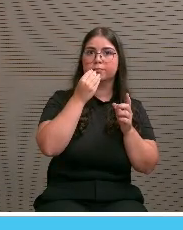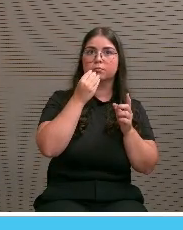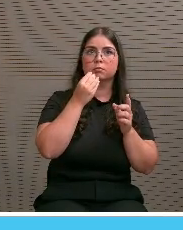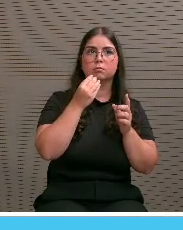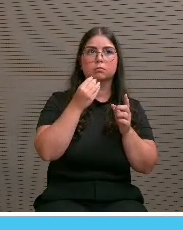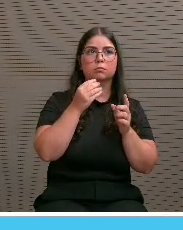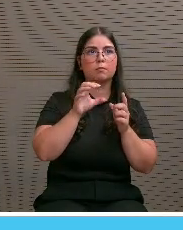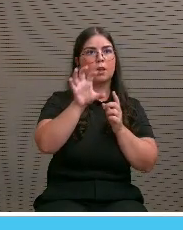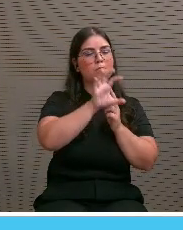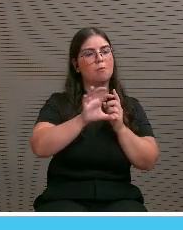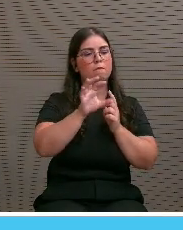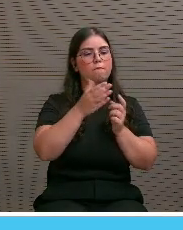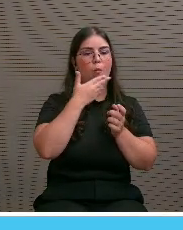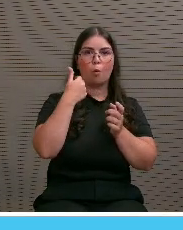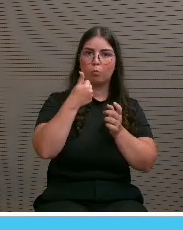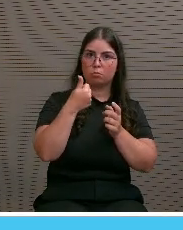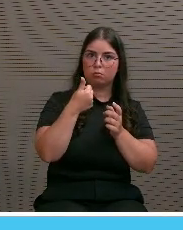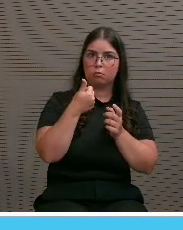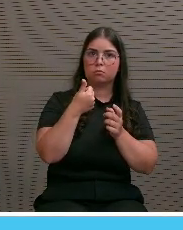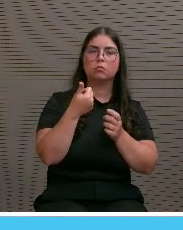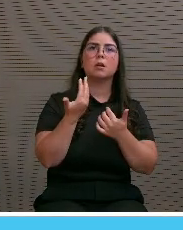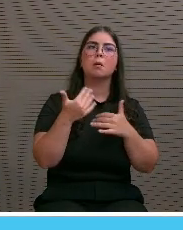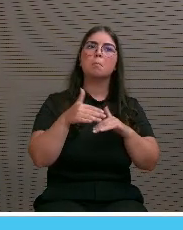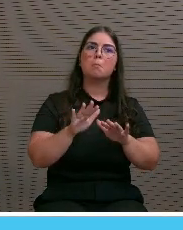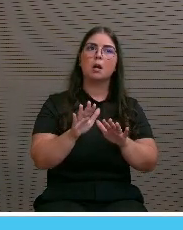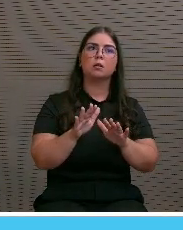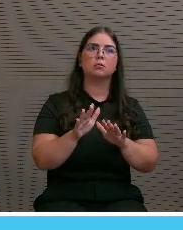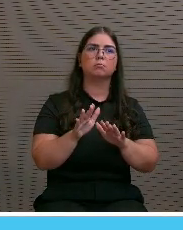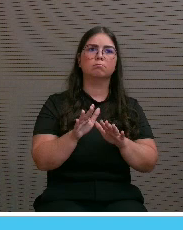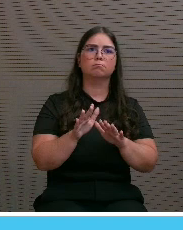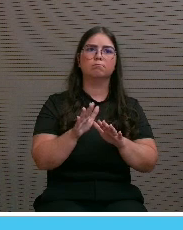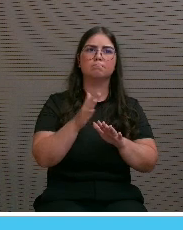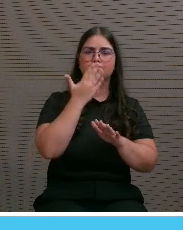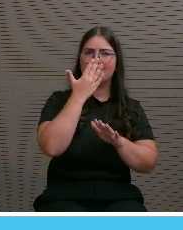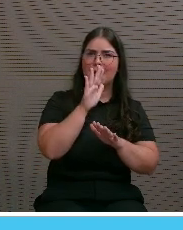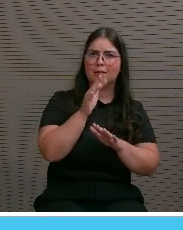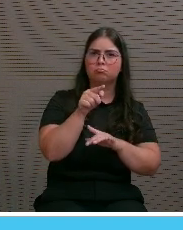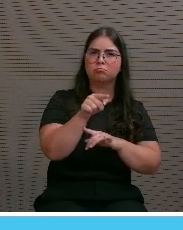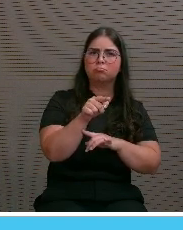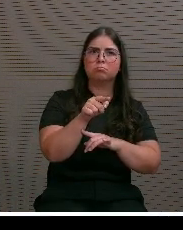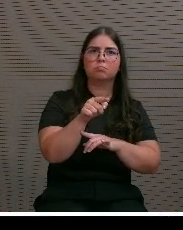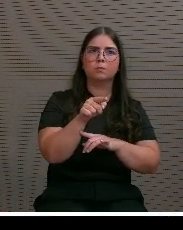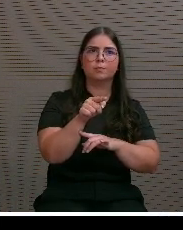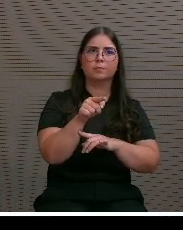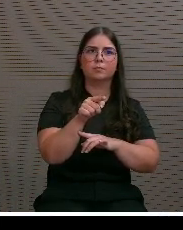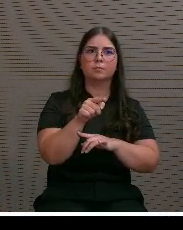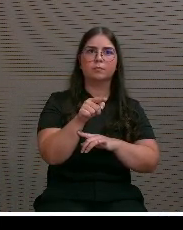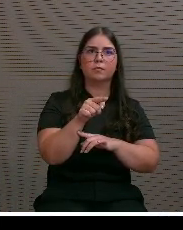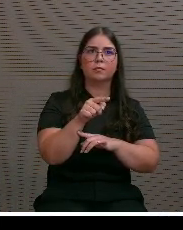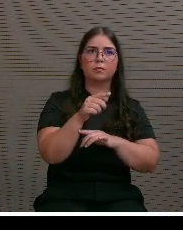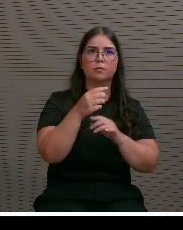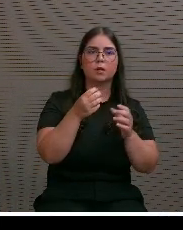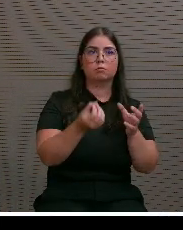It doesn't even resemble the original corn, Teosinte, shown there on the extreme